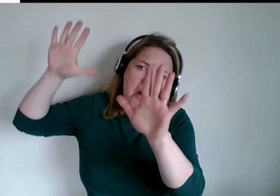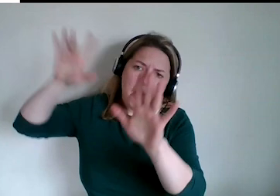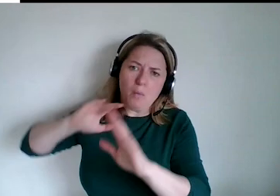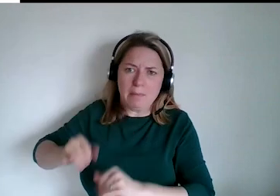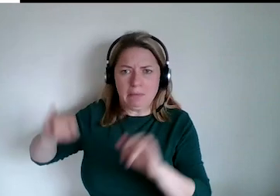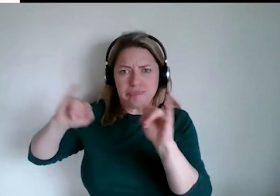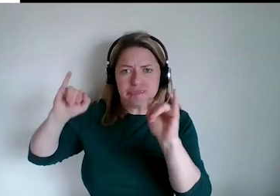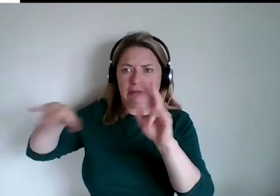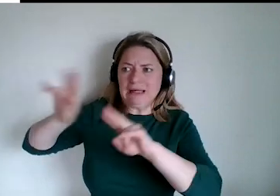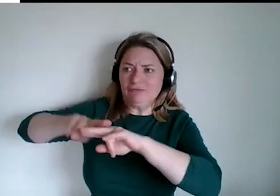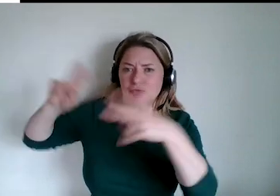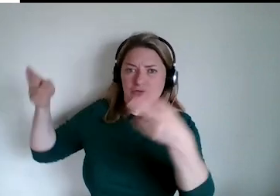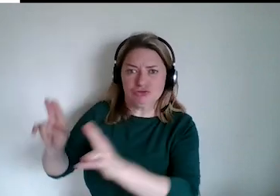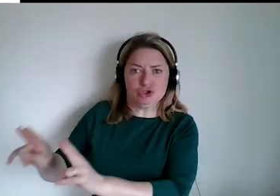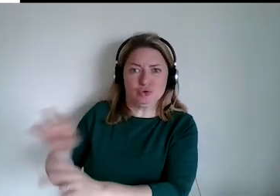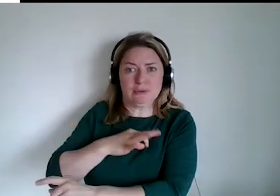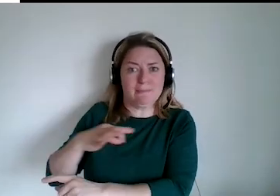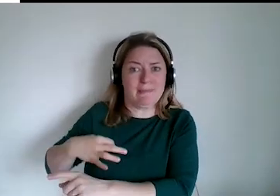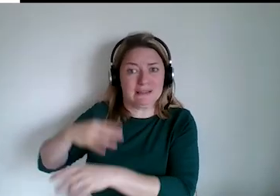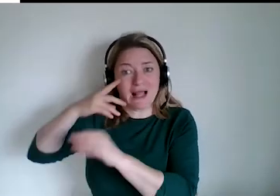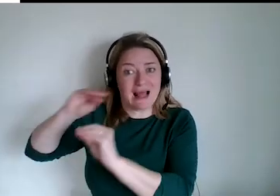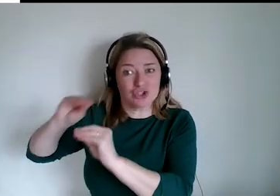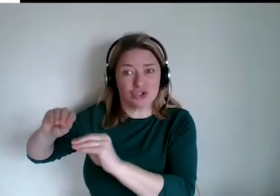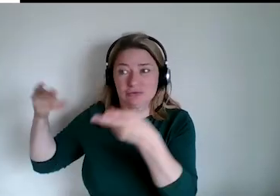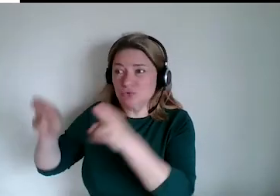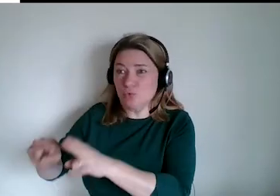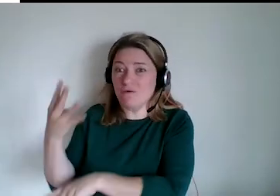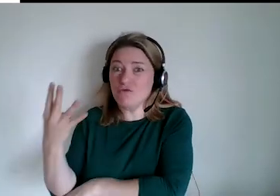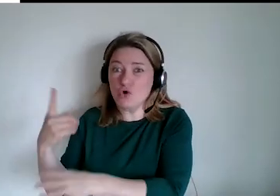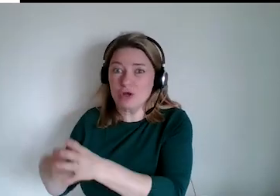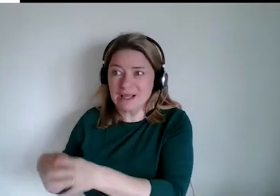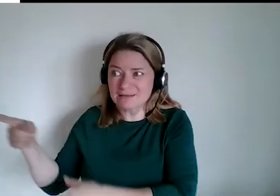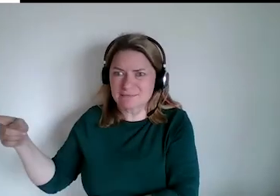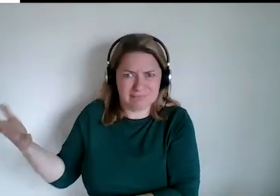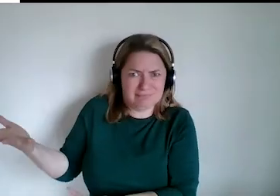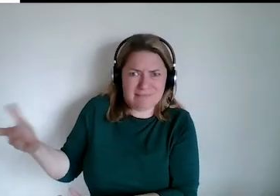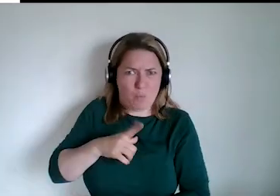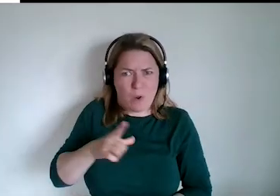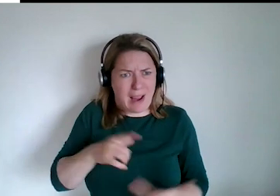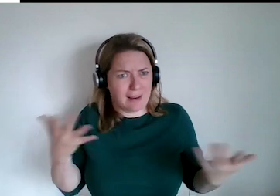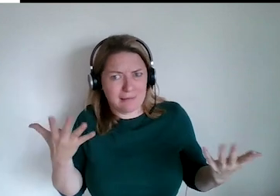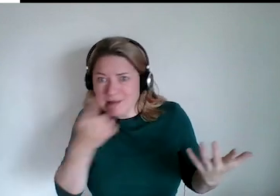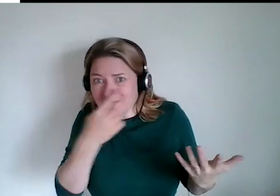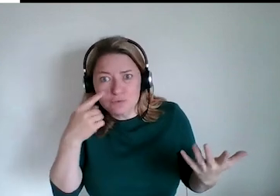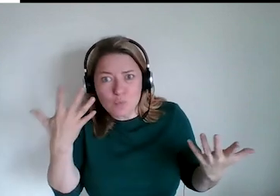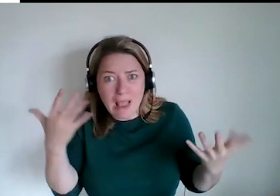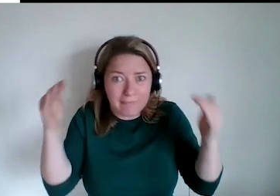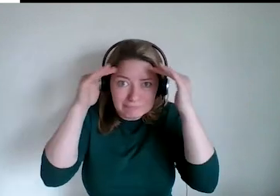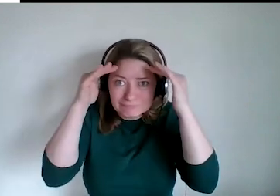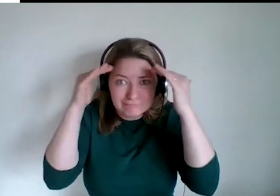we reduce the medical education programme to 4 years. Why? Where's the evidence? Where's the data? There isn't any.